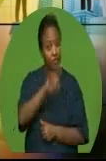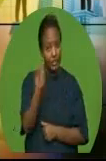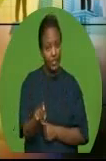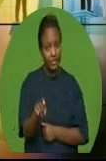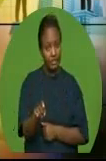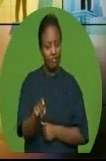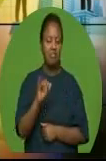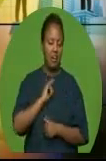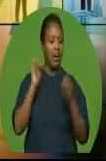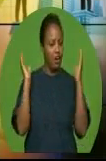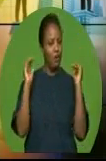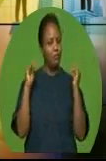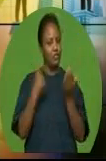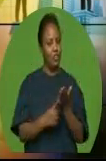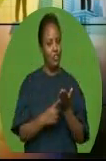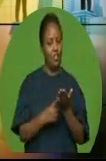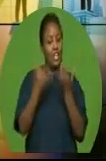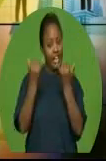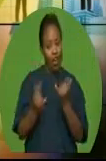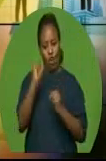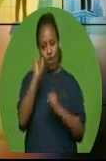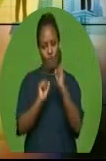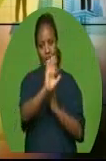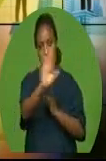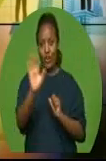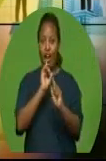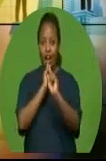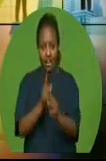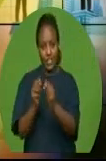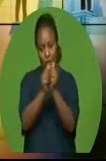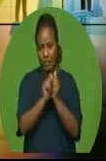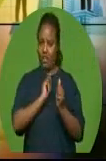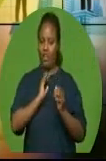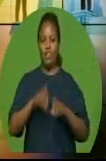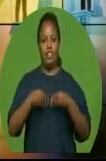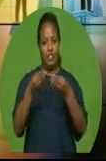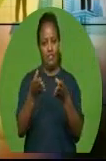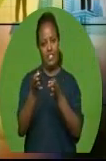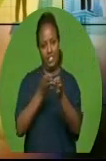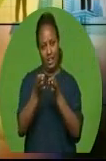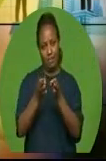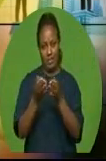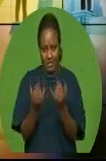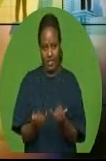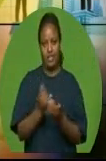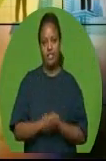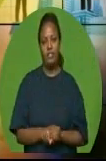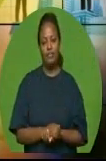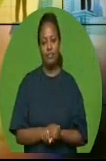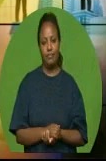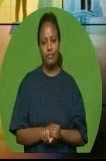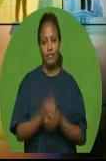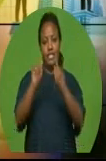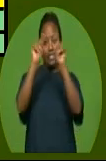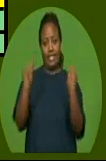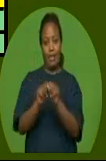Did you answer the question? I hope so. Now compare your answer with what I'm going to describe in a